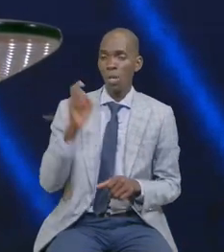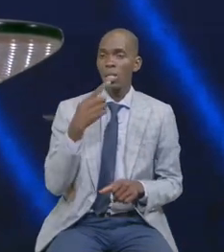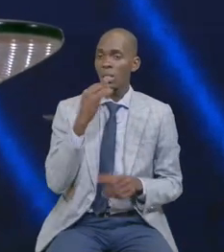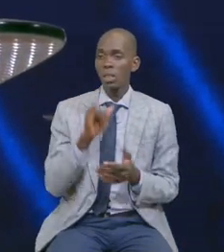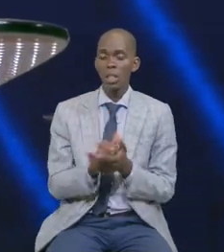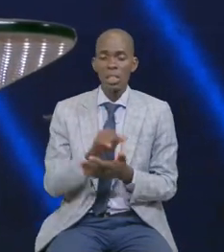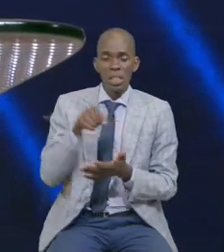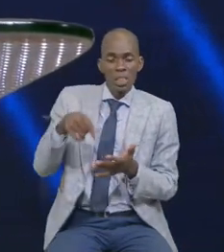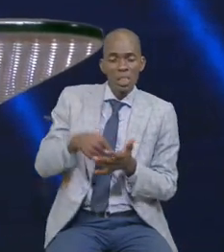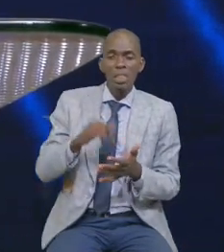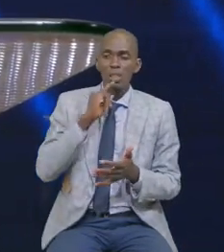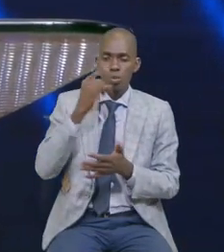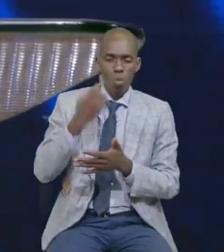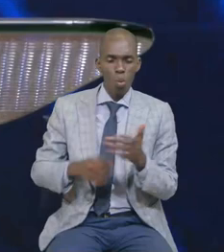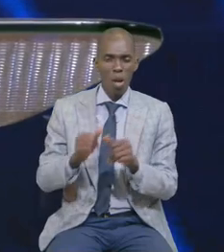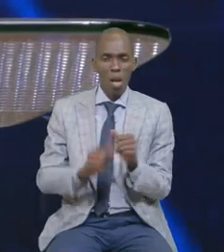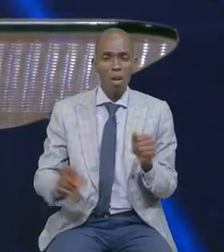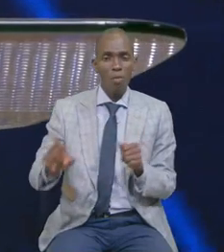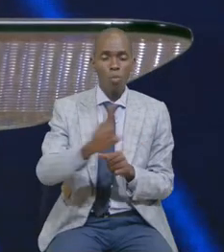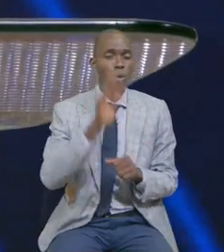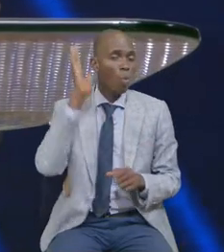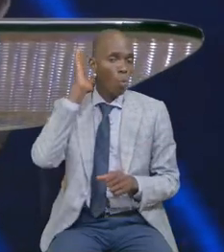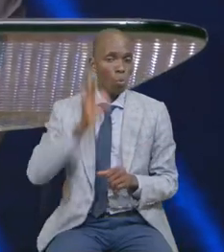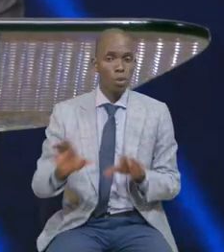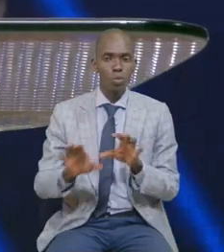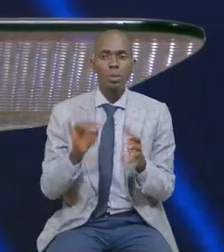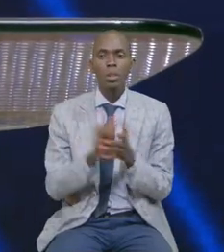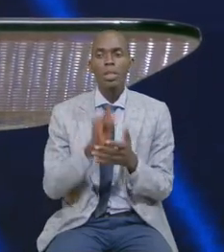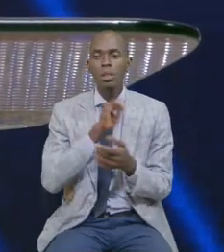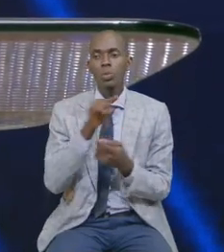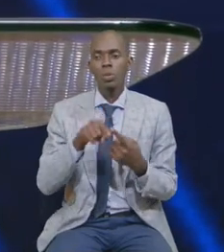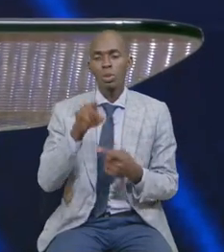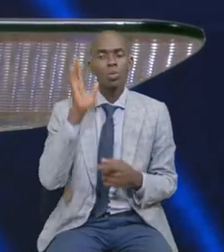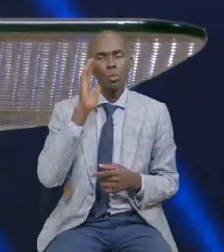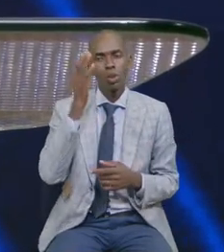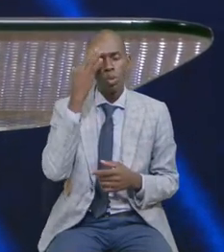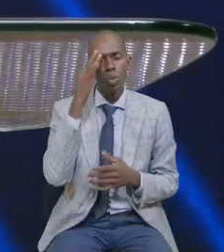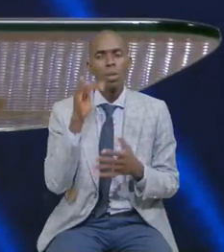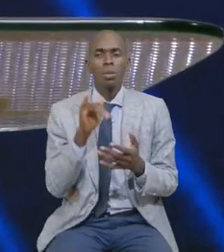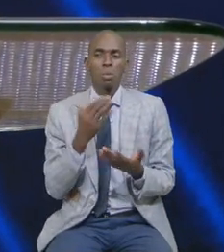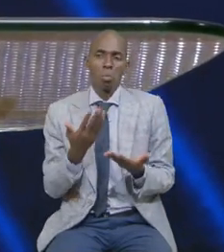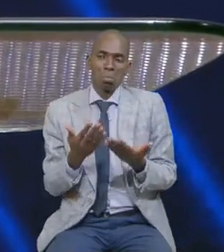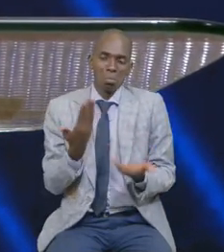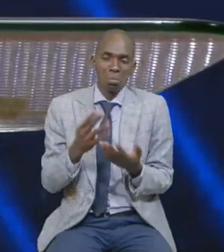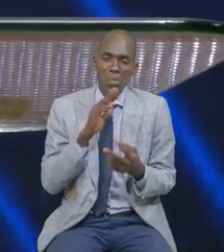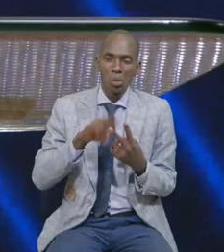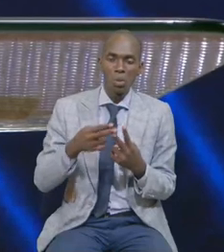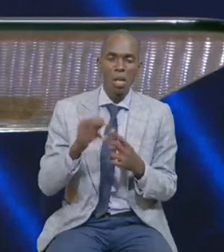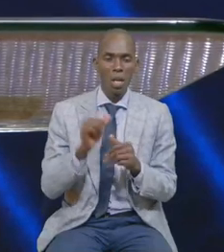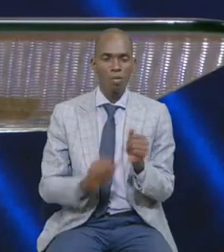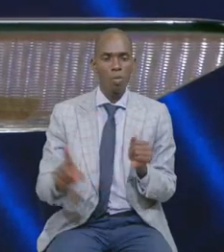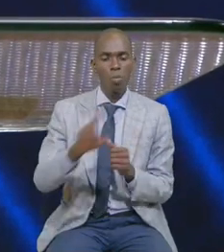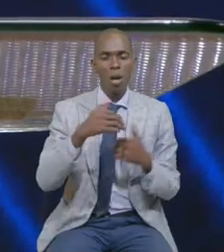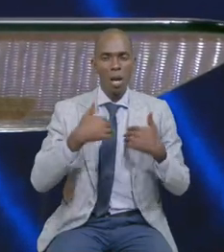what everybody will do that's why you will know whether anyone has conviction or knowledge